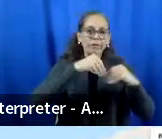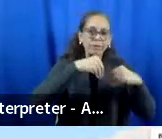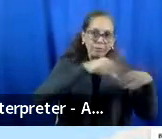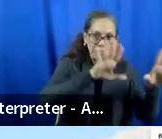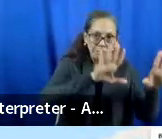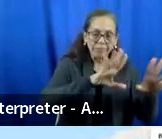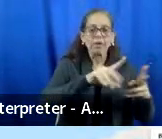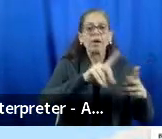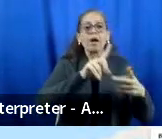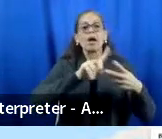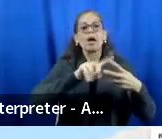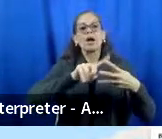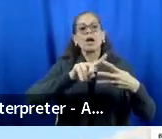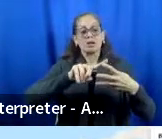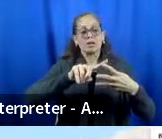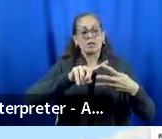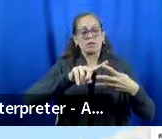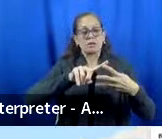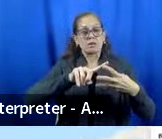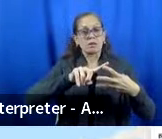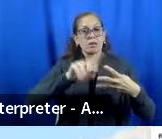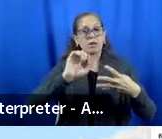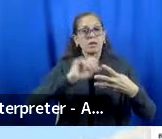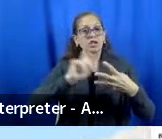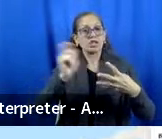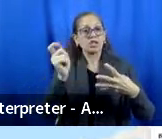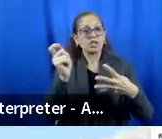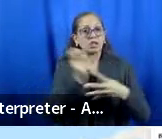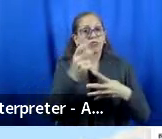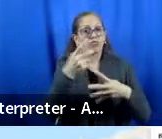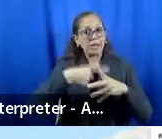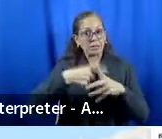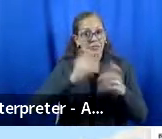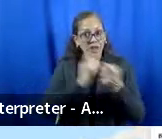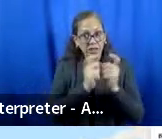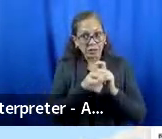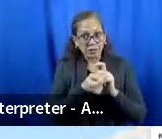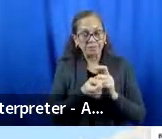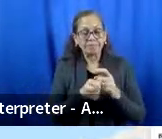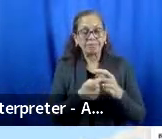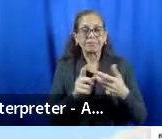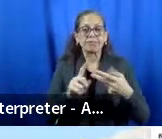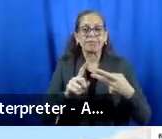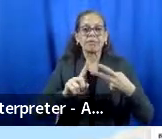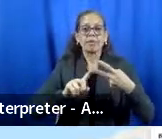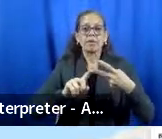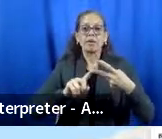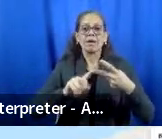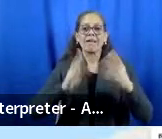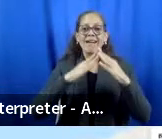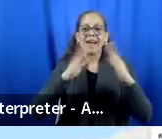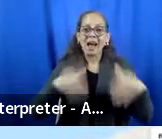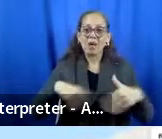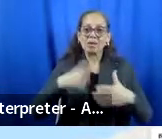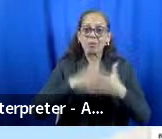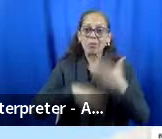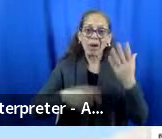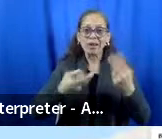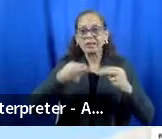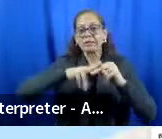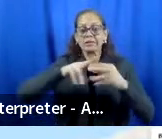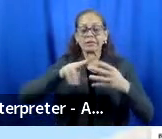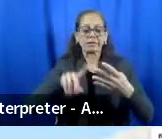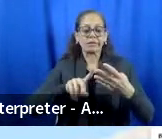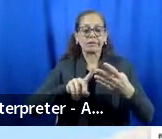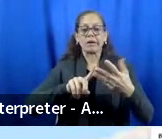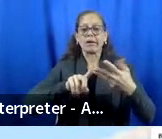The indicators included here are change in rents, housing price appreciation, change